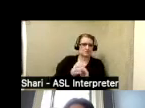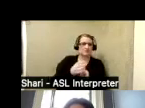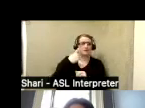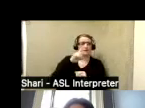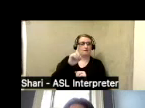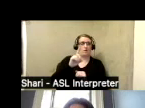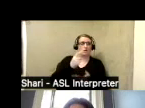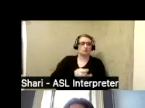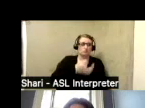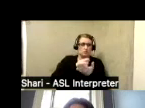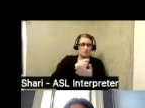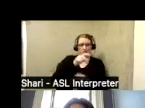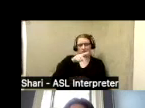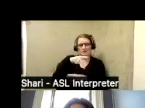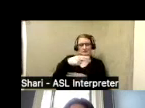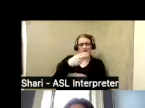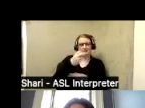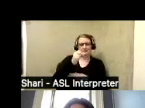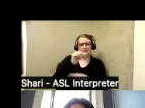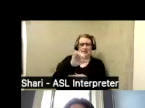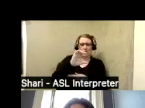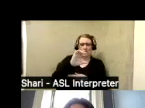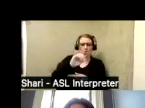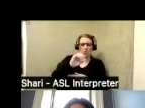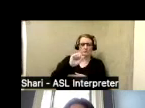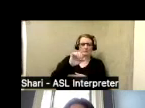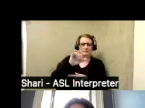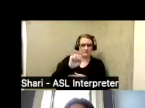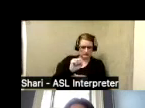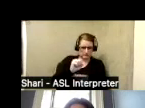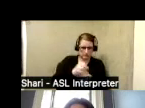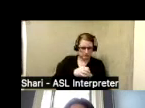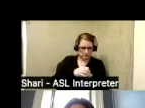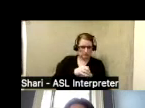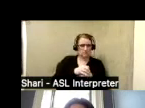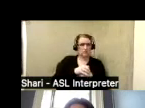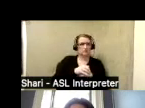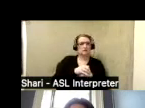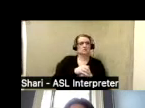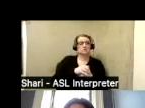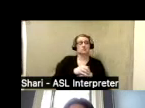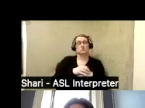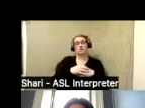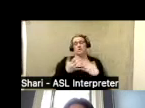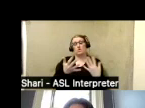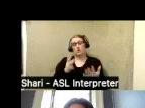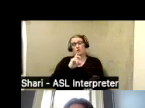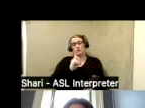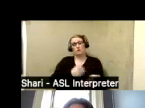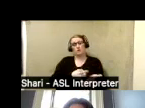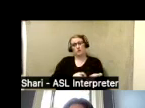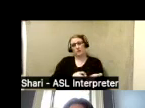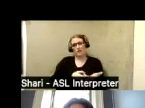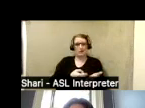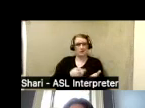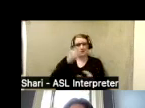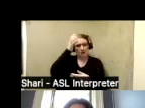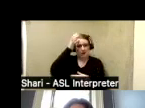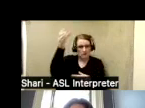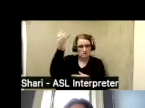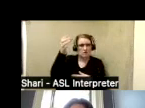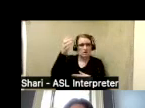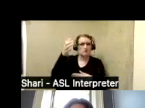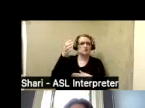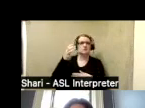the treatment of psychosis now. And we're going to talk about a kind of series of concepts that